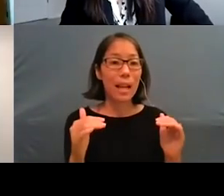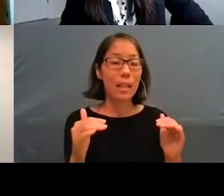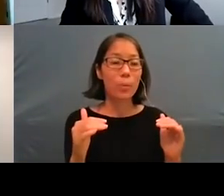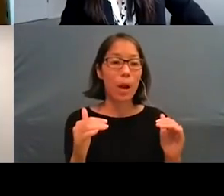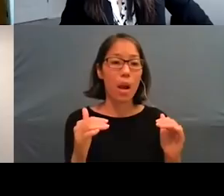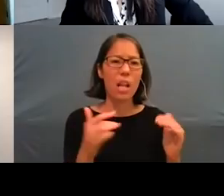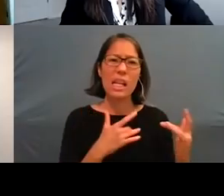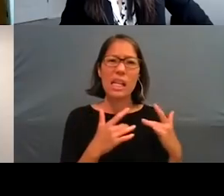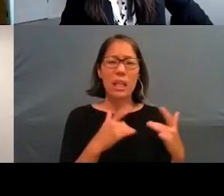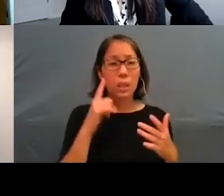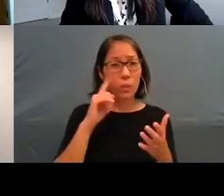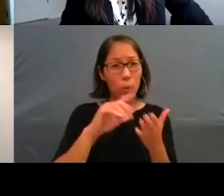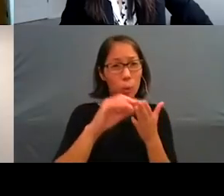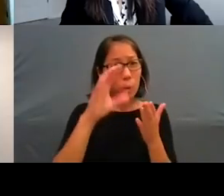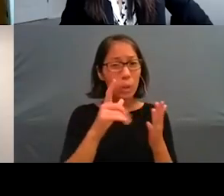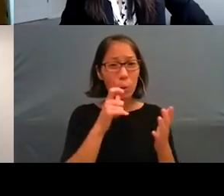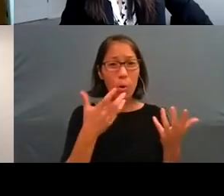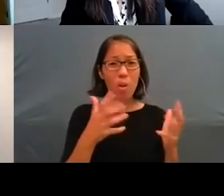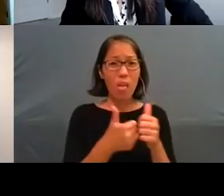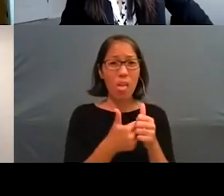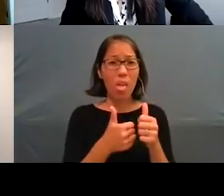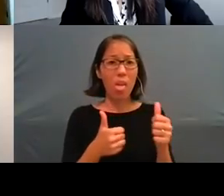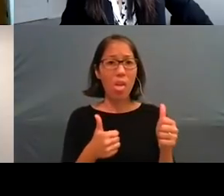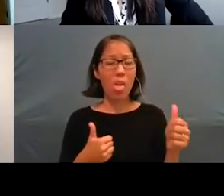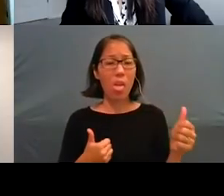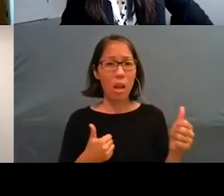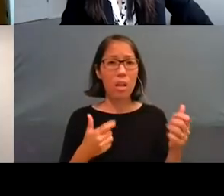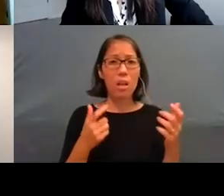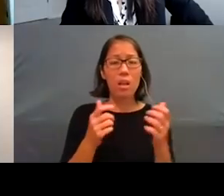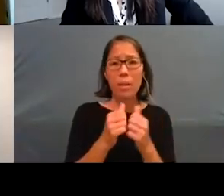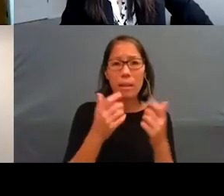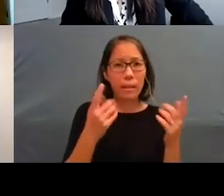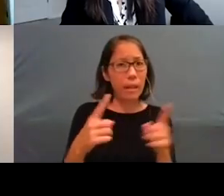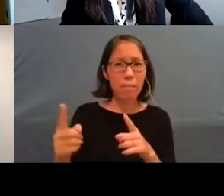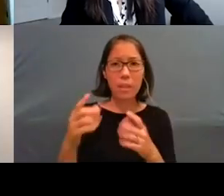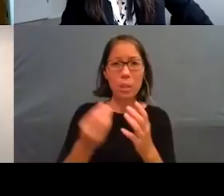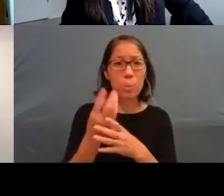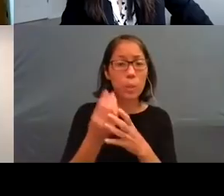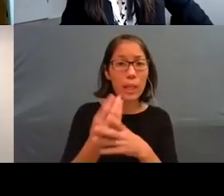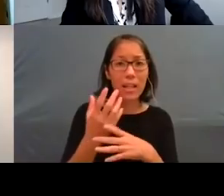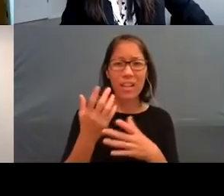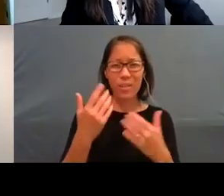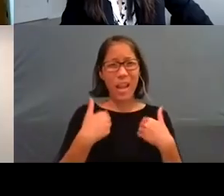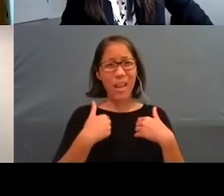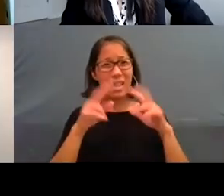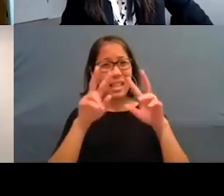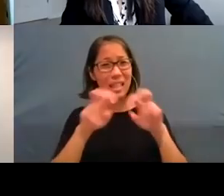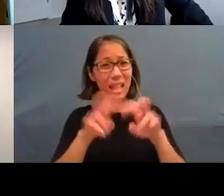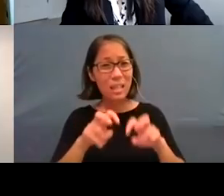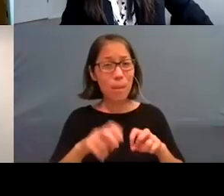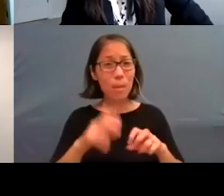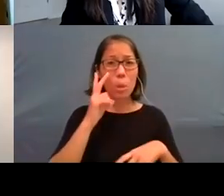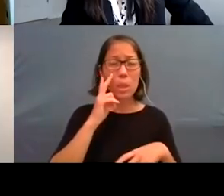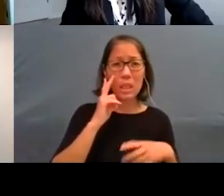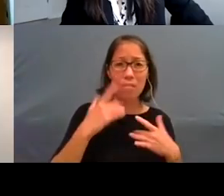fallen behind, with the events that were happening over the spring. Will there be any type of assessment so we can kind of see where kids are